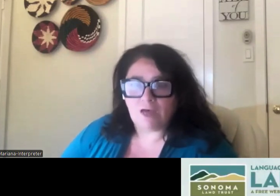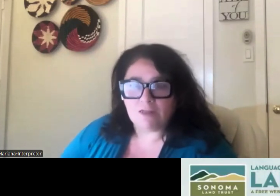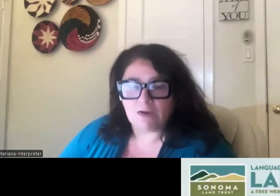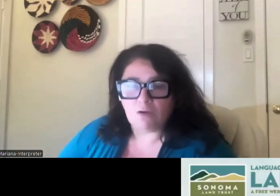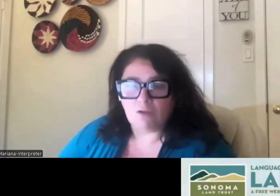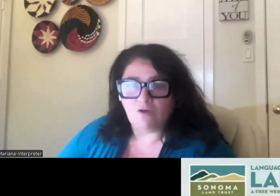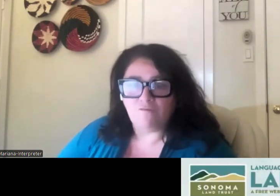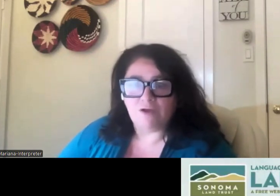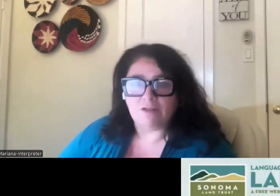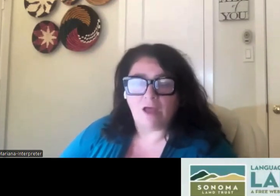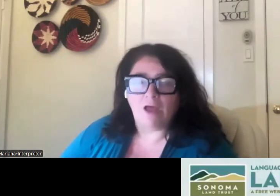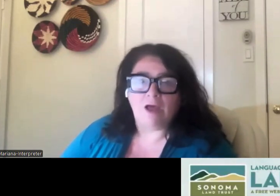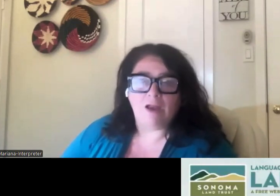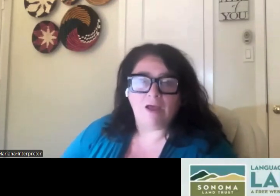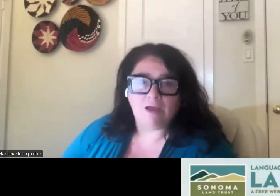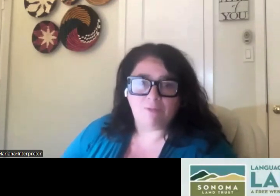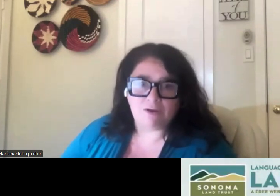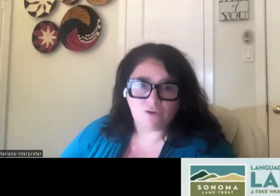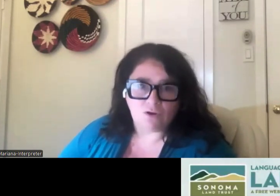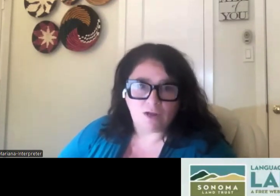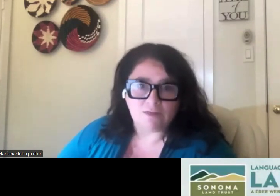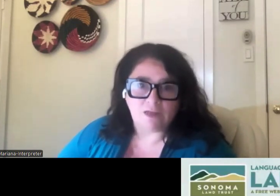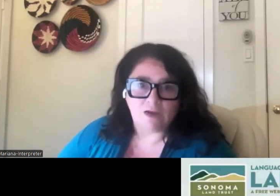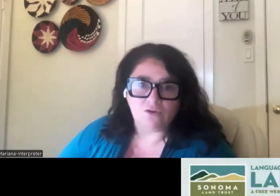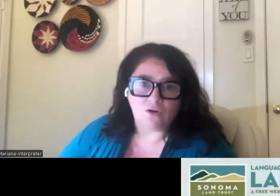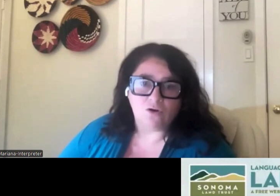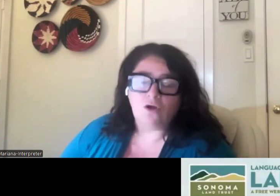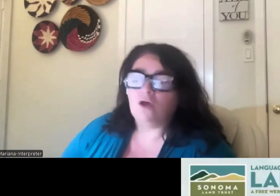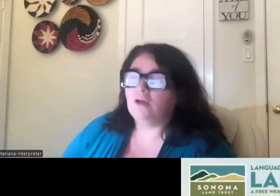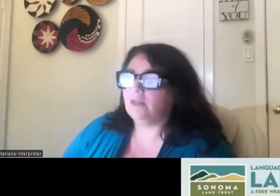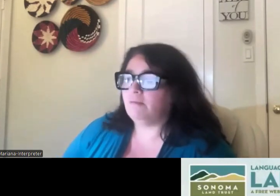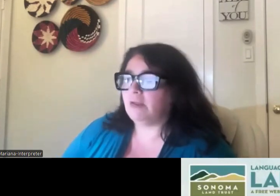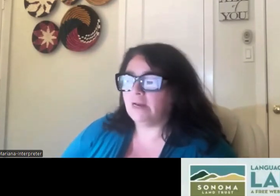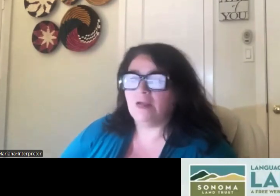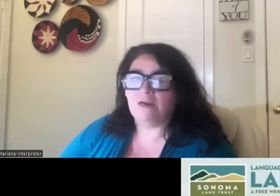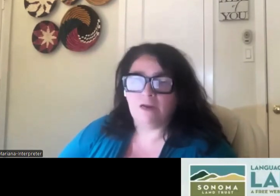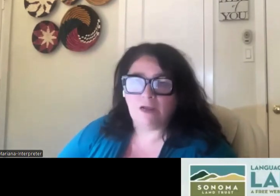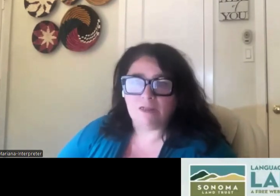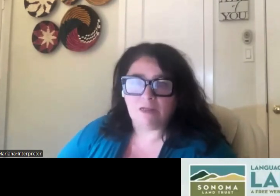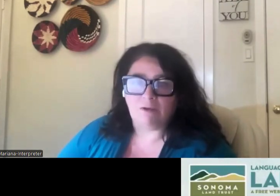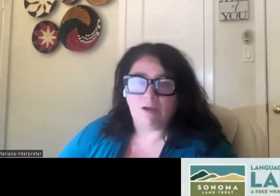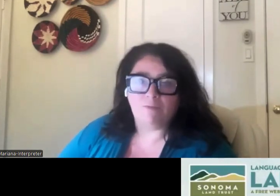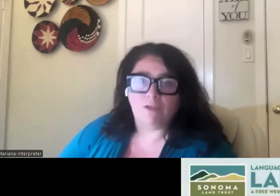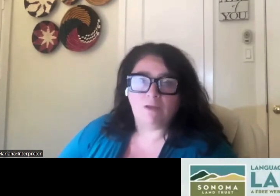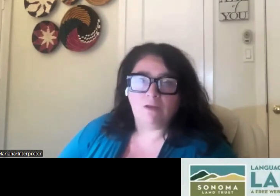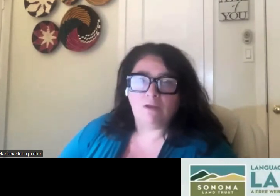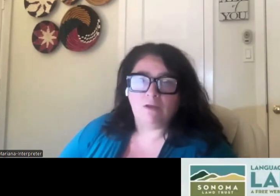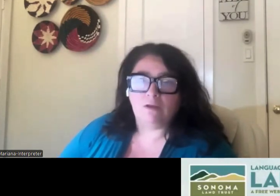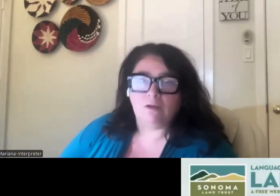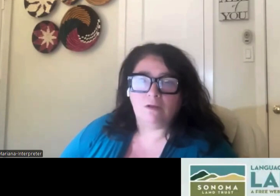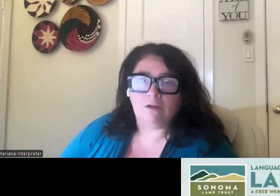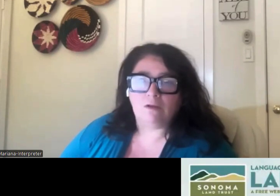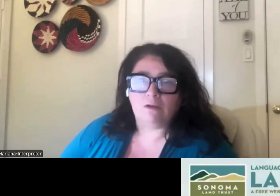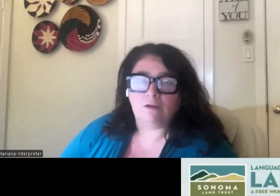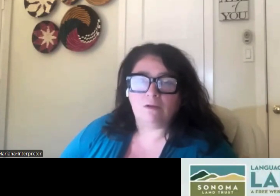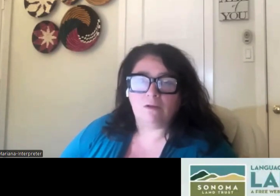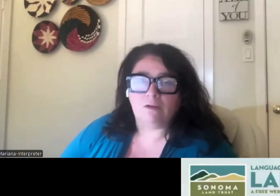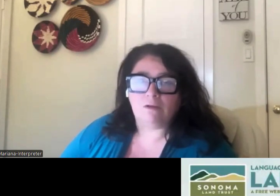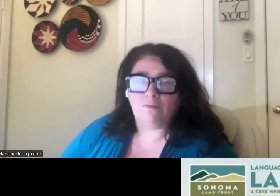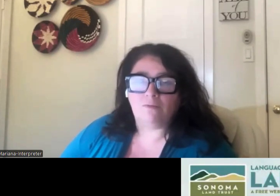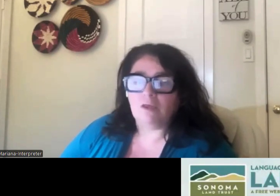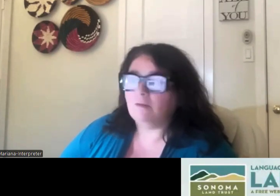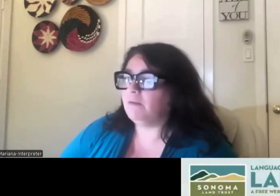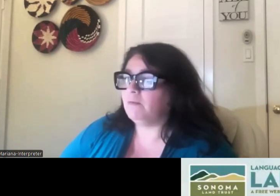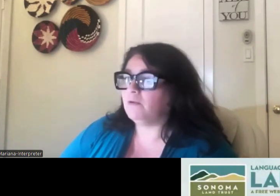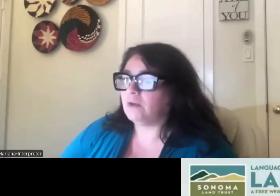in negative ways due to whatever pre-existing vulnerabilities might exist in a given region. And so we live in a world